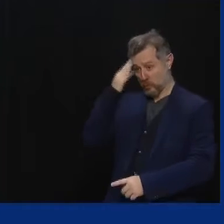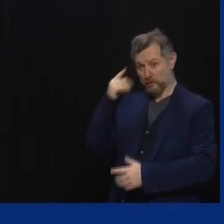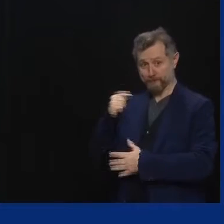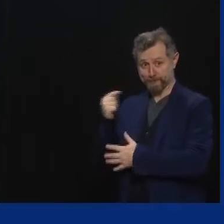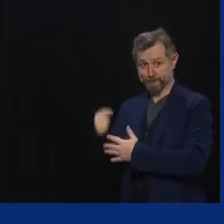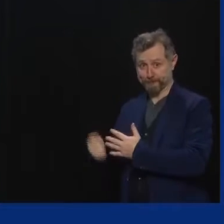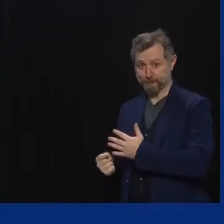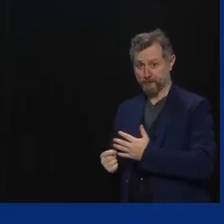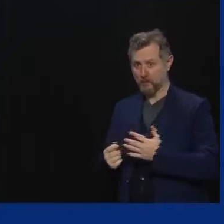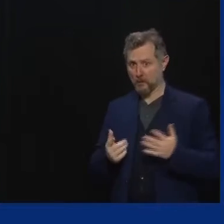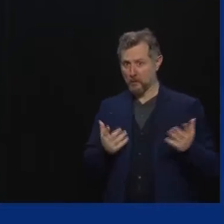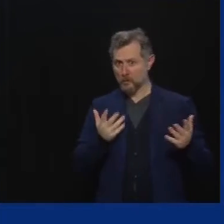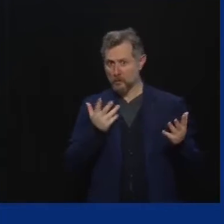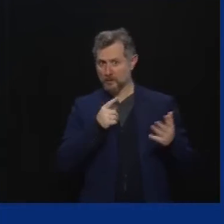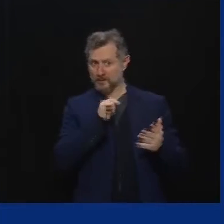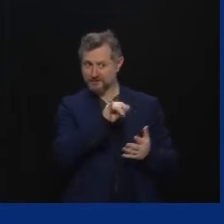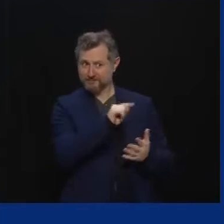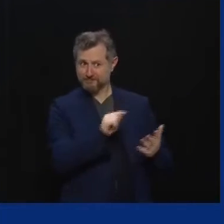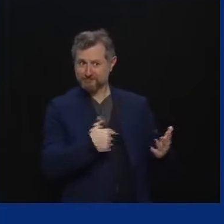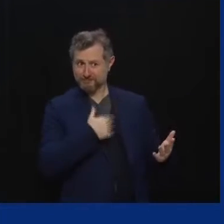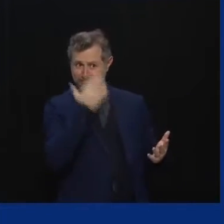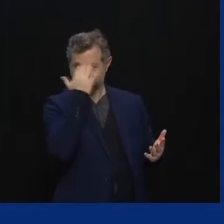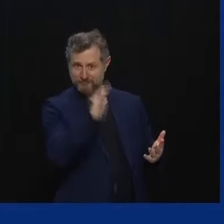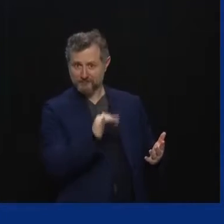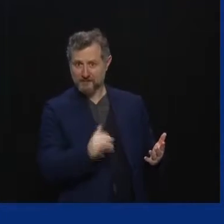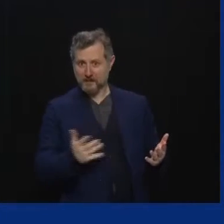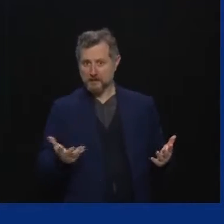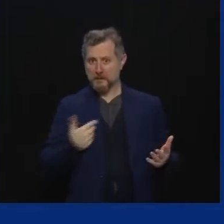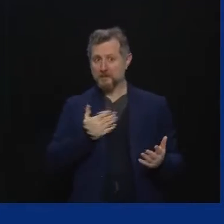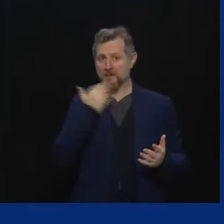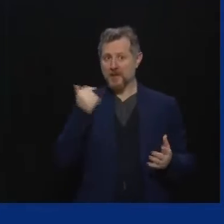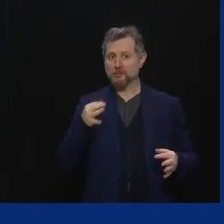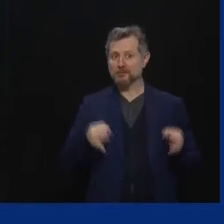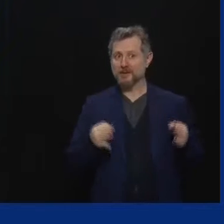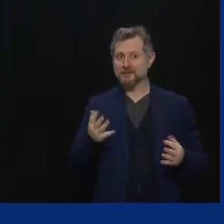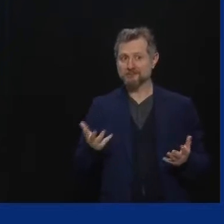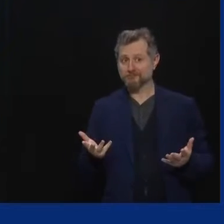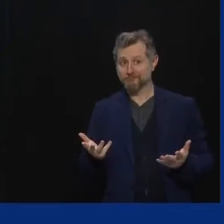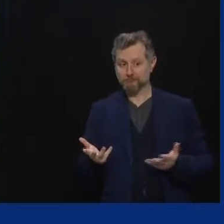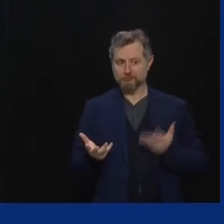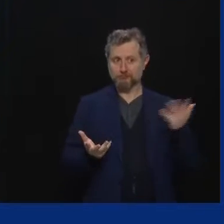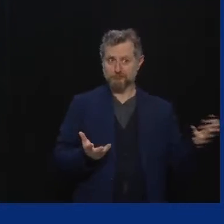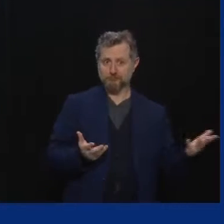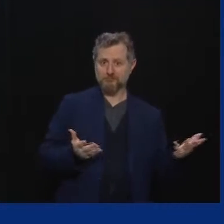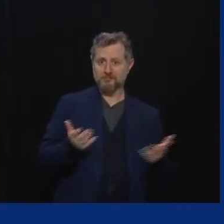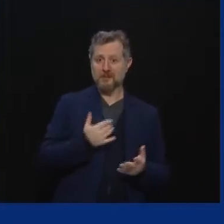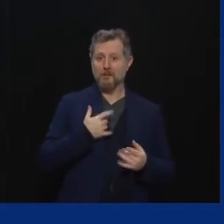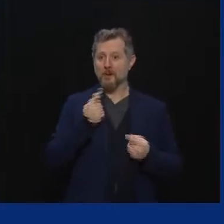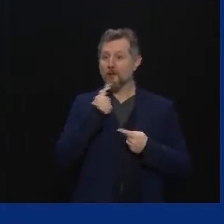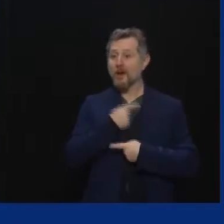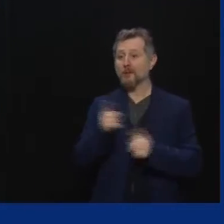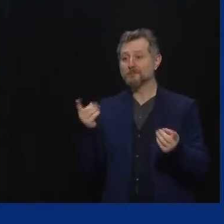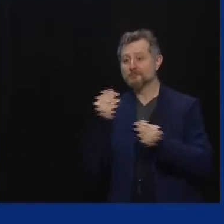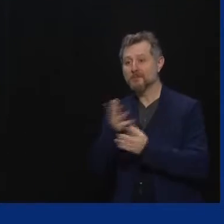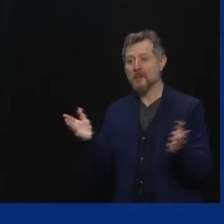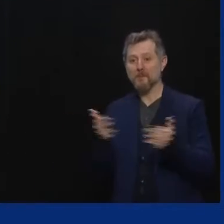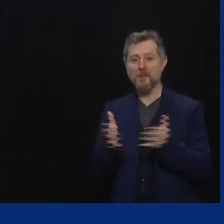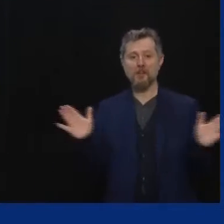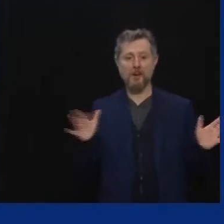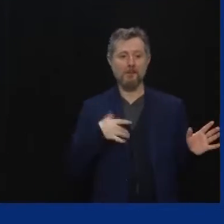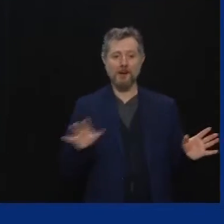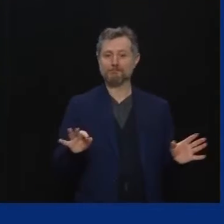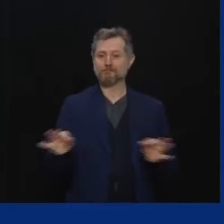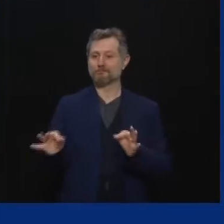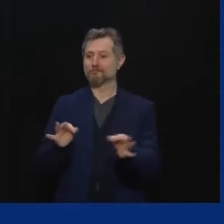judgment is, and I'll tell the public the same thing. Our knowledge is evolving. We are so much better